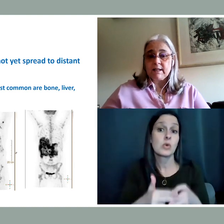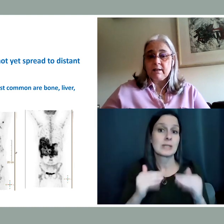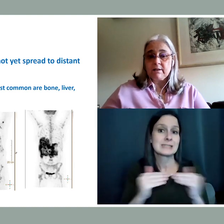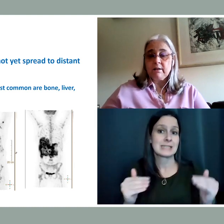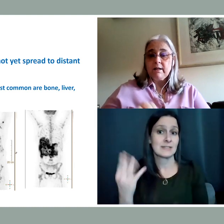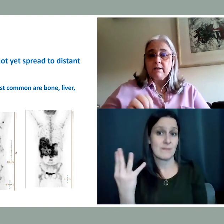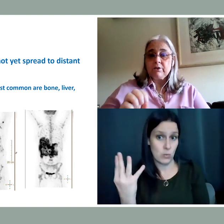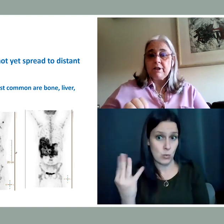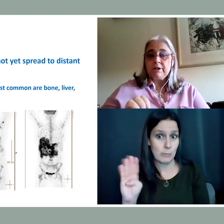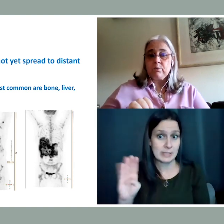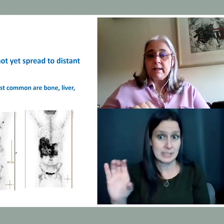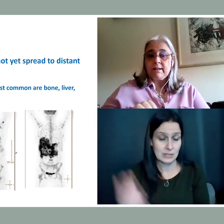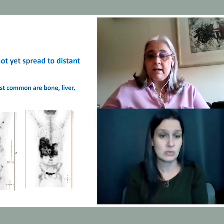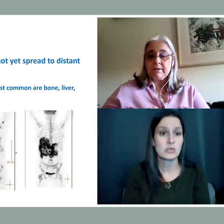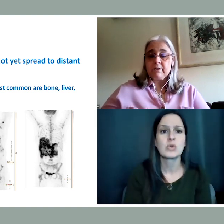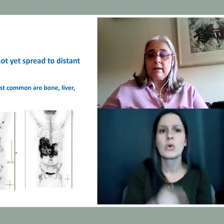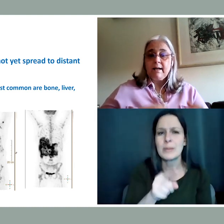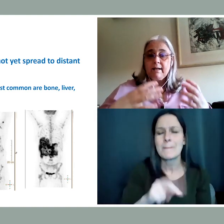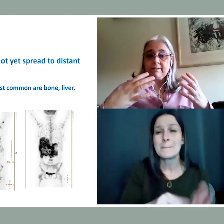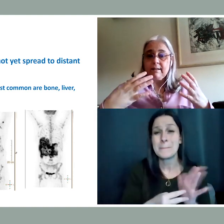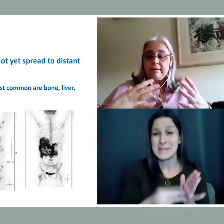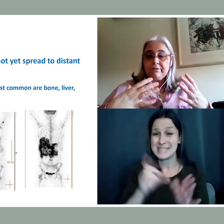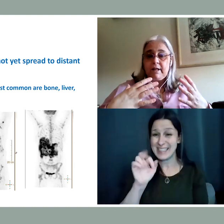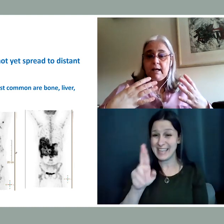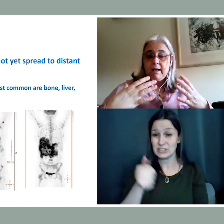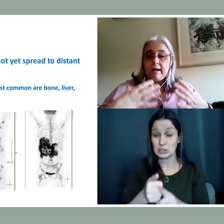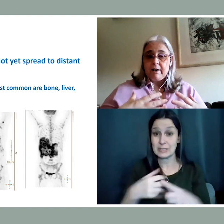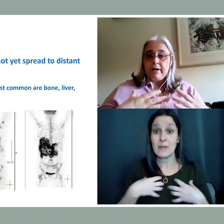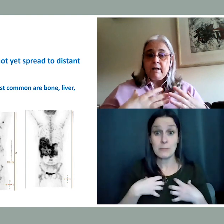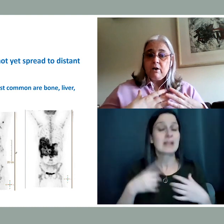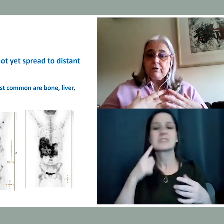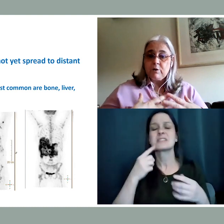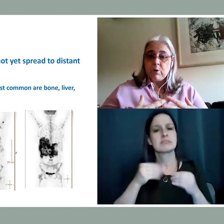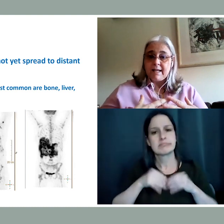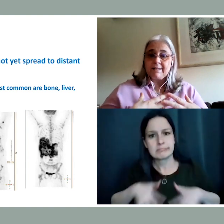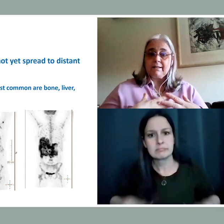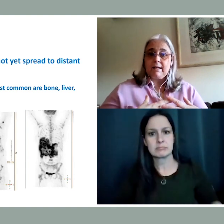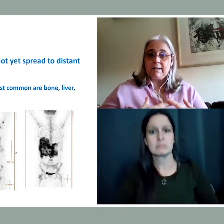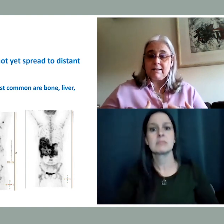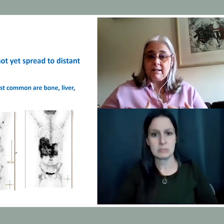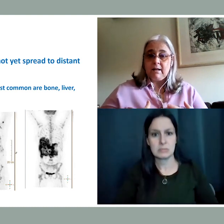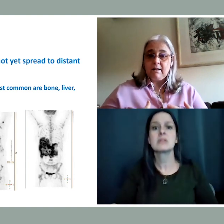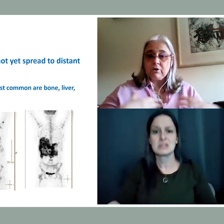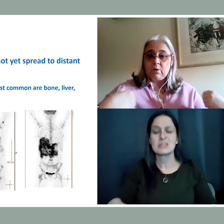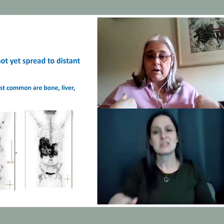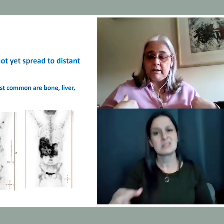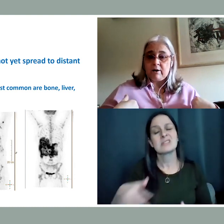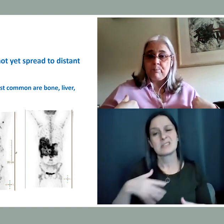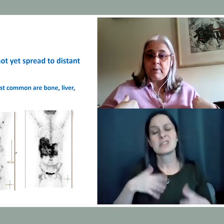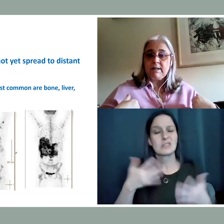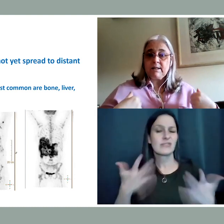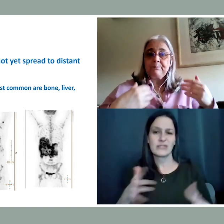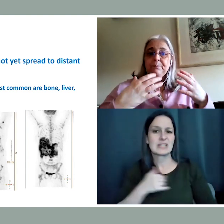4 breast cancer. So this is when the cancer has left the area of the breast and axilla, so